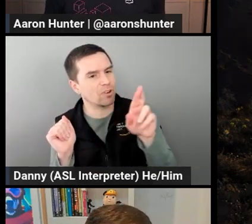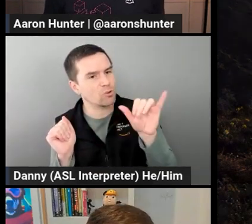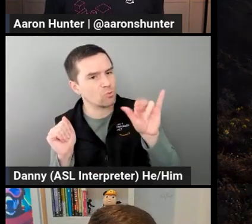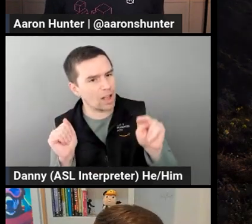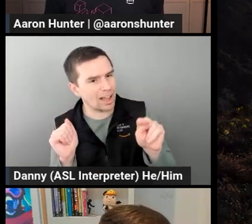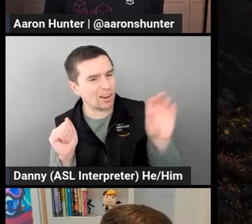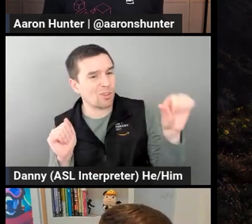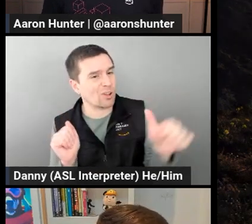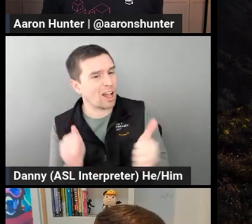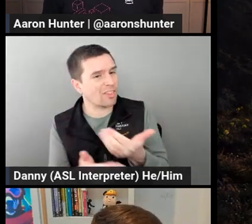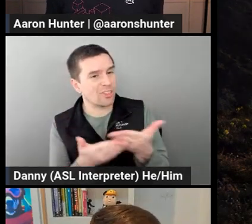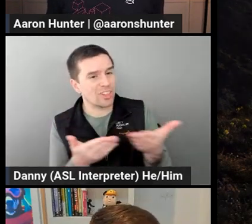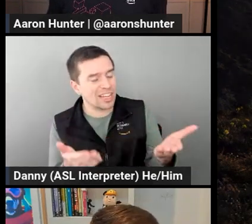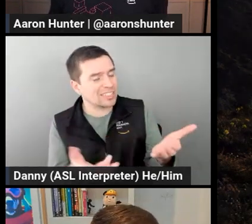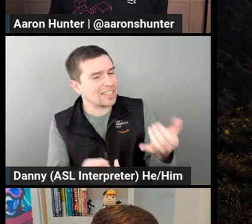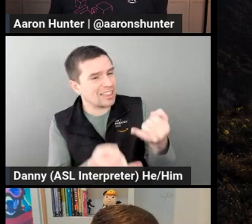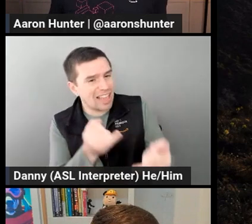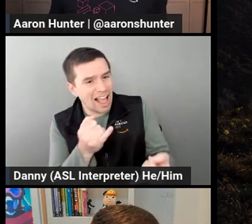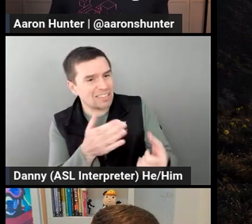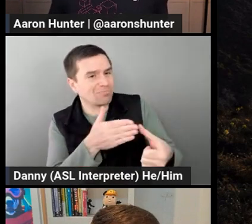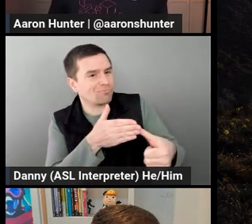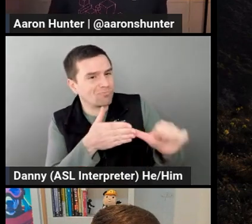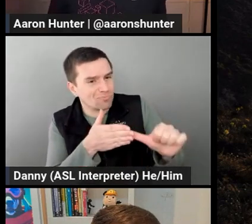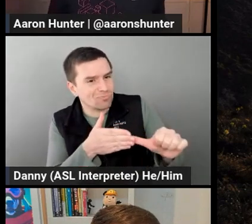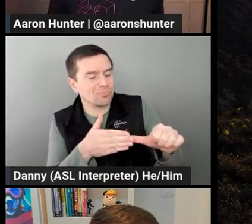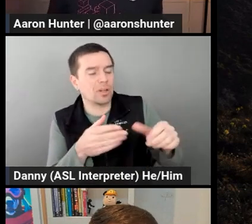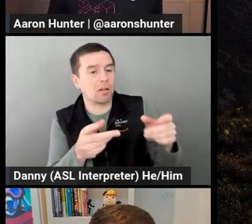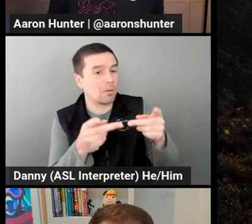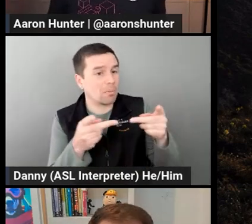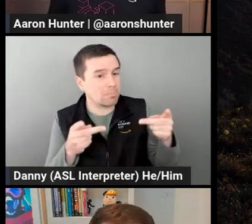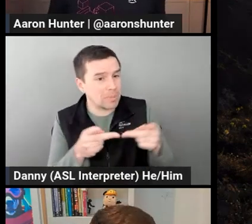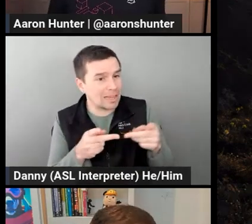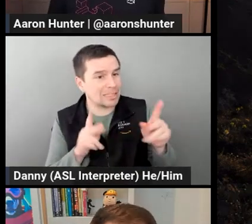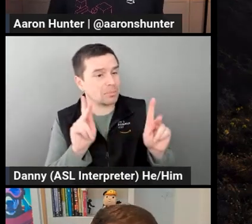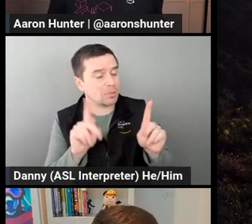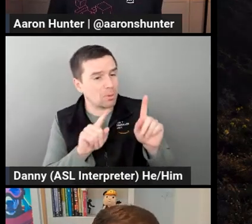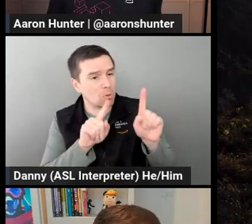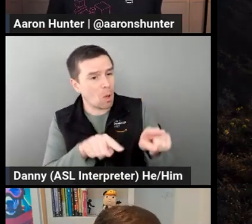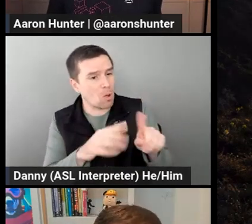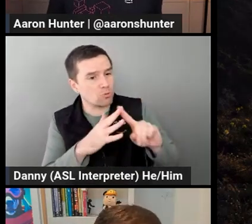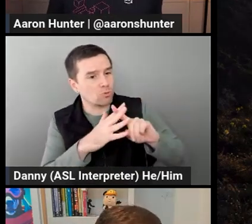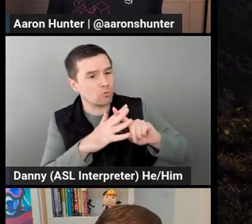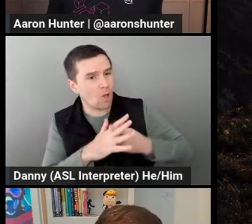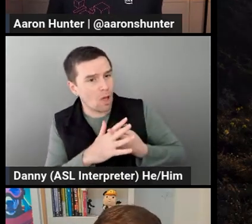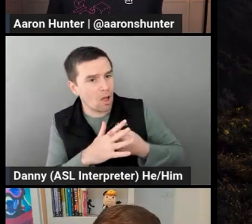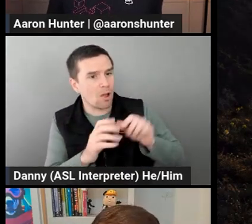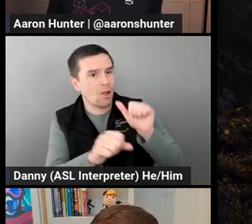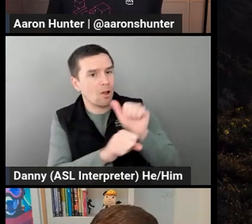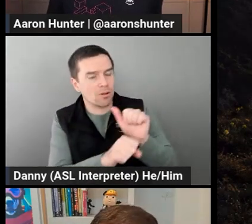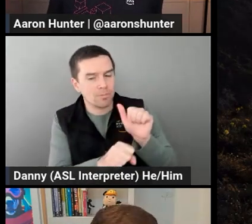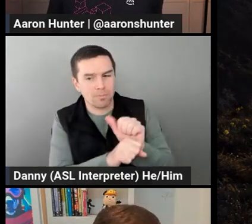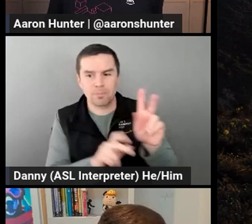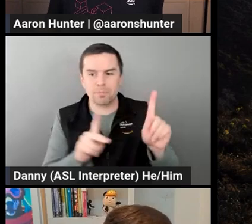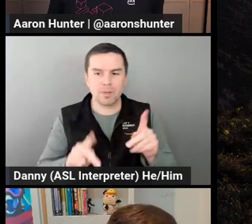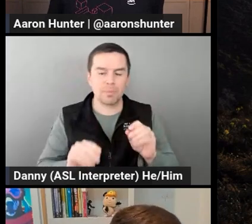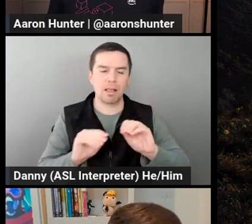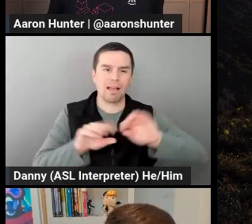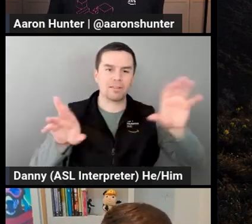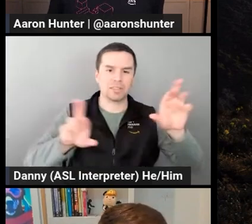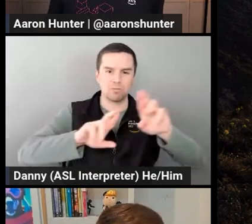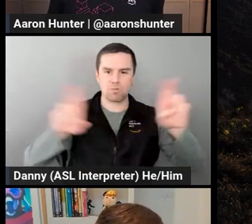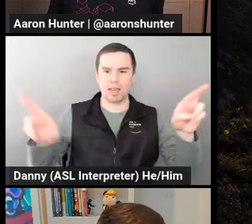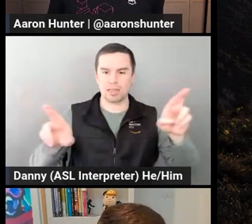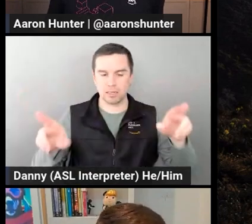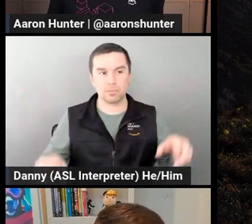demo, or places where people can go to get started? Obviously, people are eager champing at the bit to go with this. Yeah, well, I'll